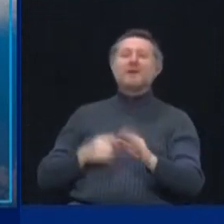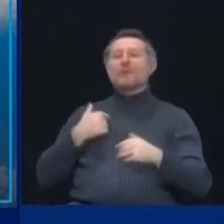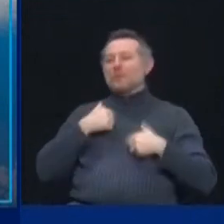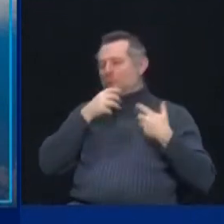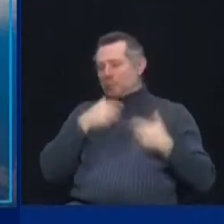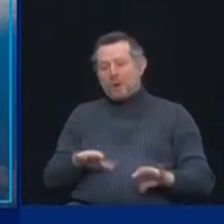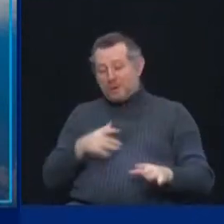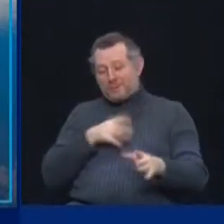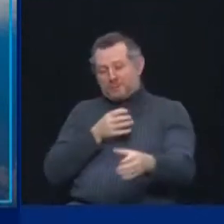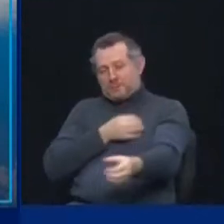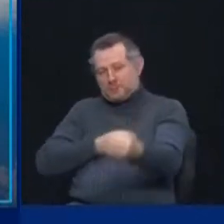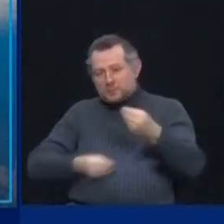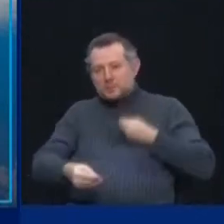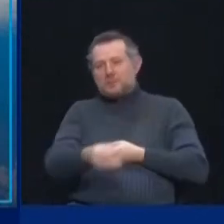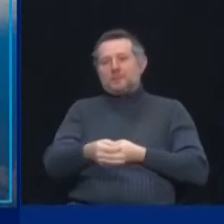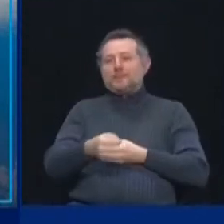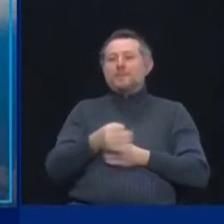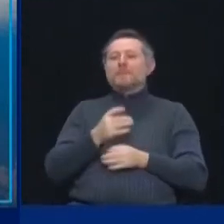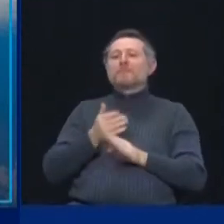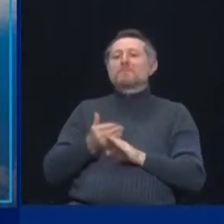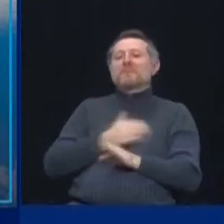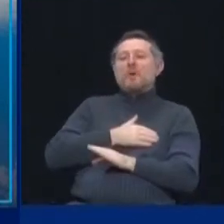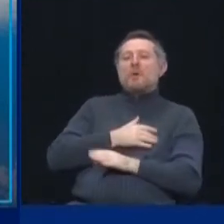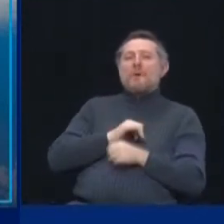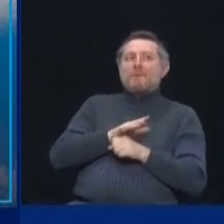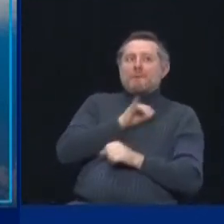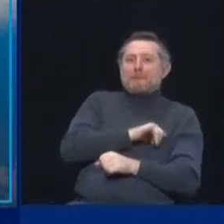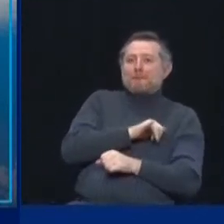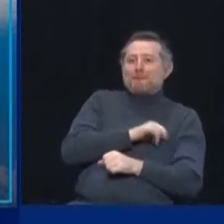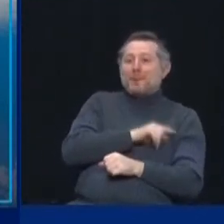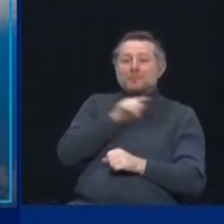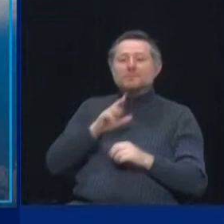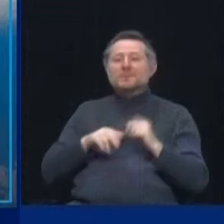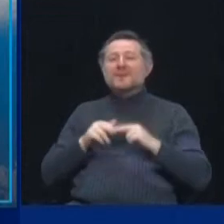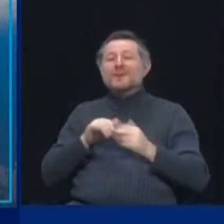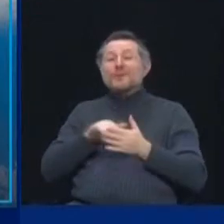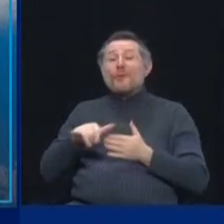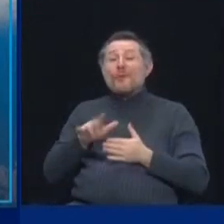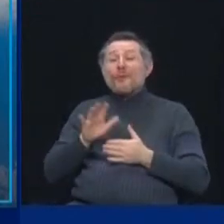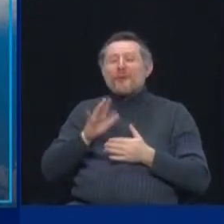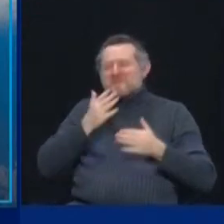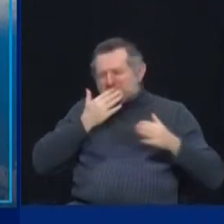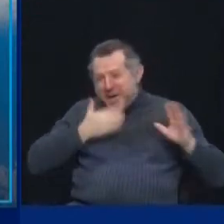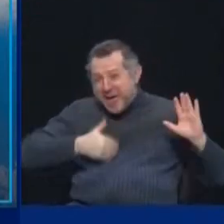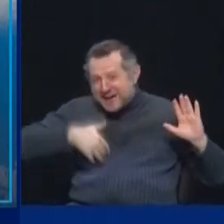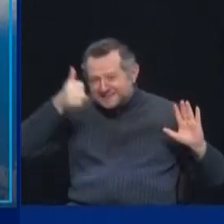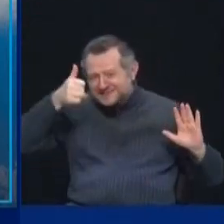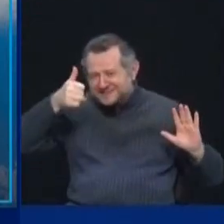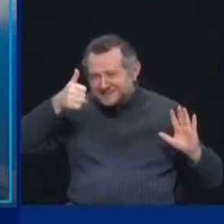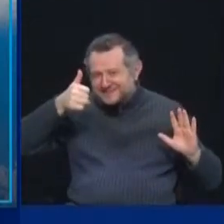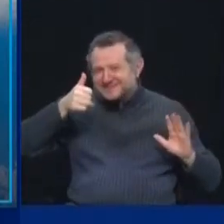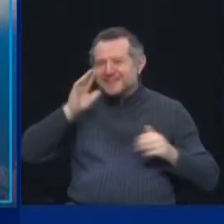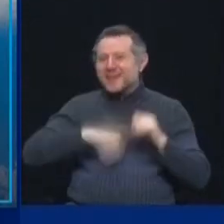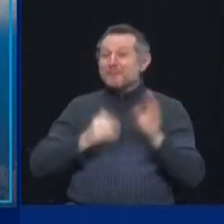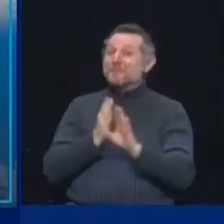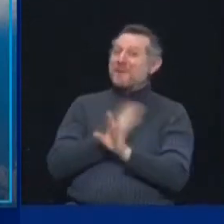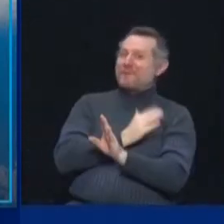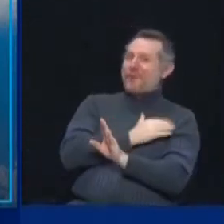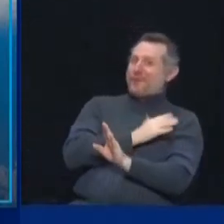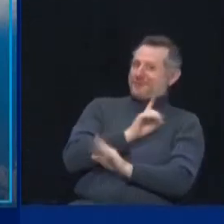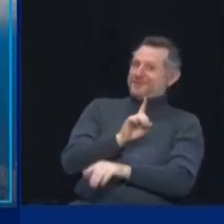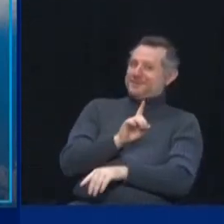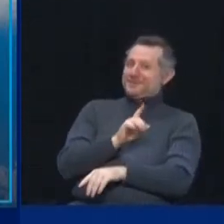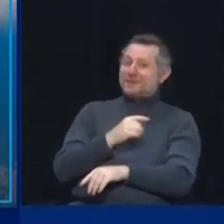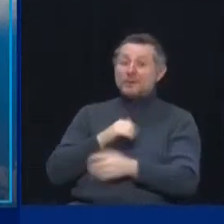had. This is going to be about building a New York better than ever before. A New York that we can be proud